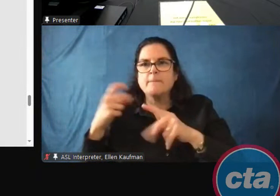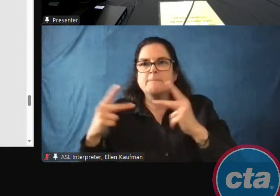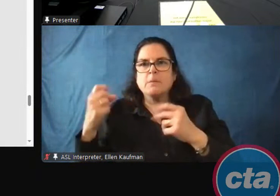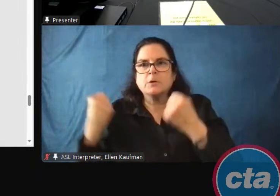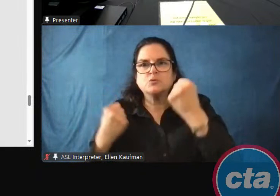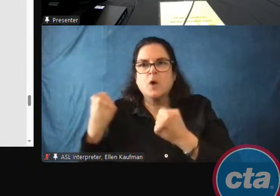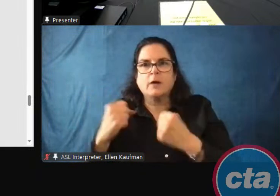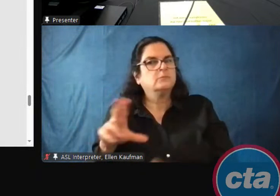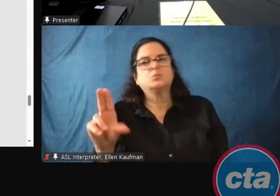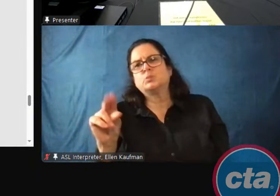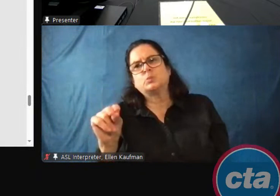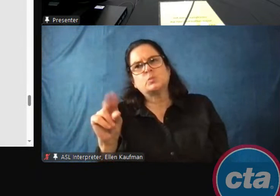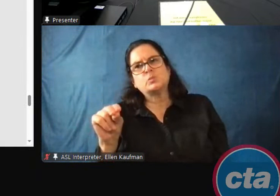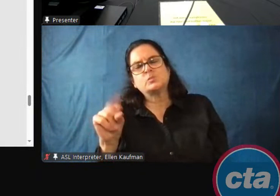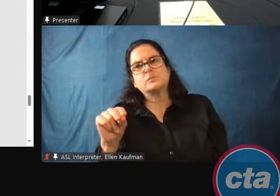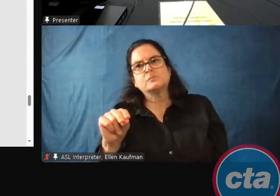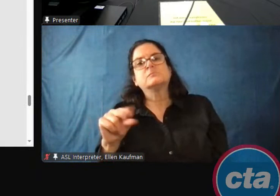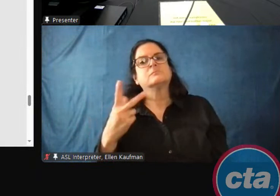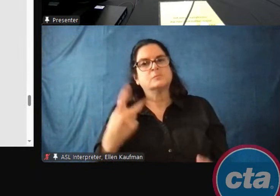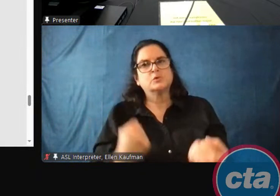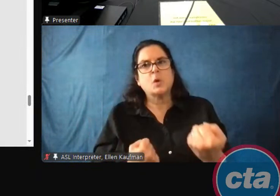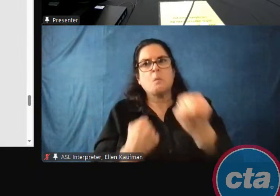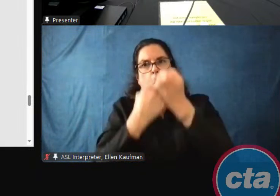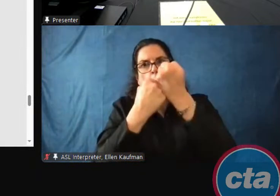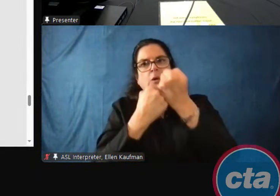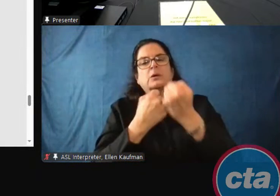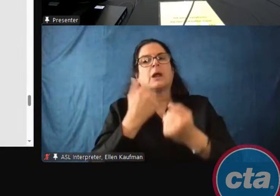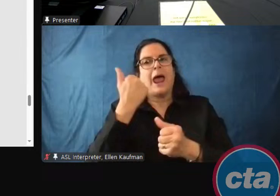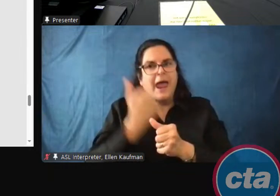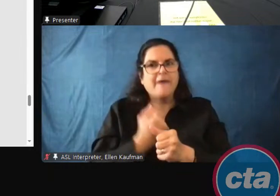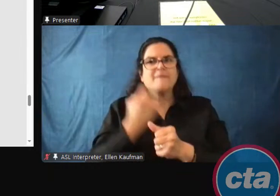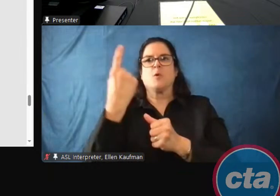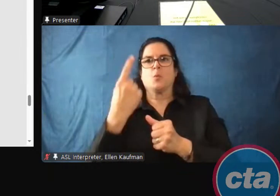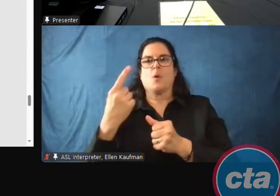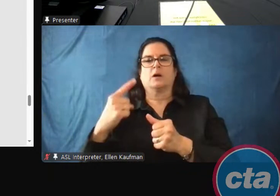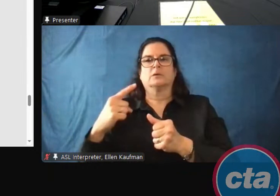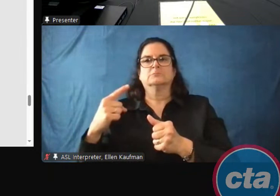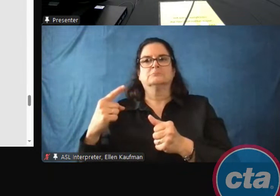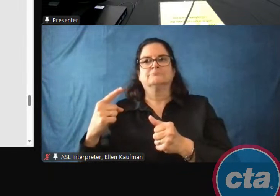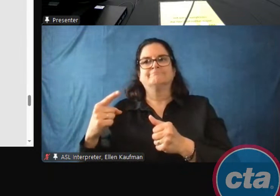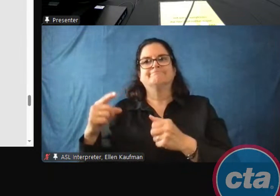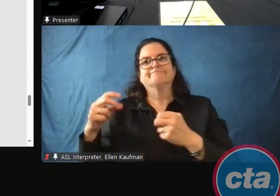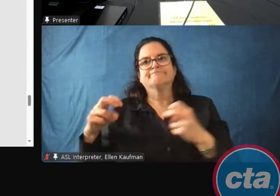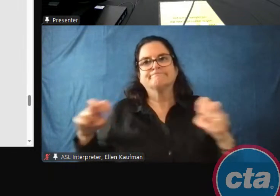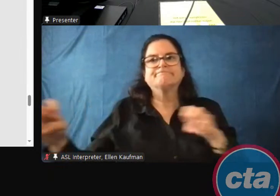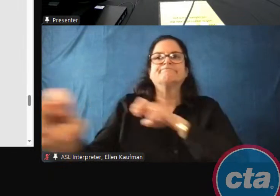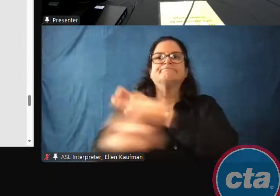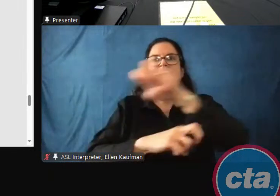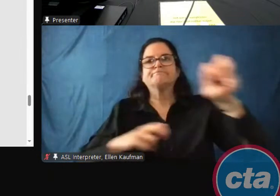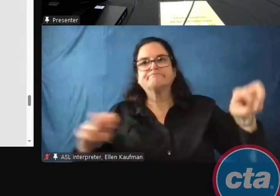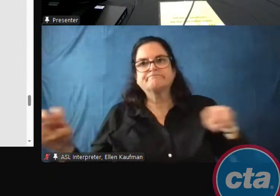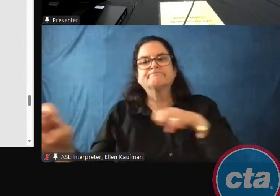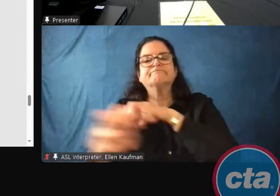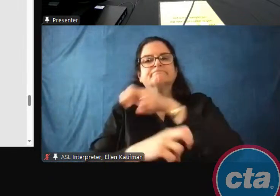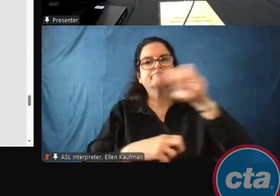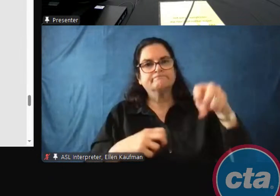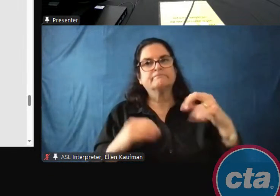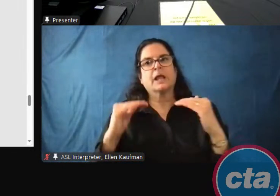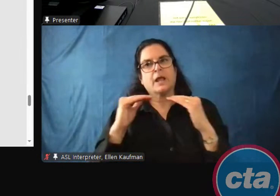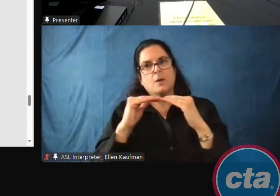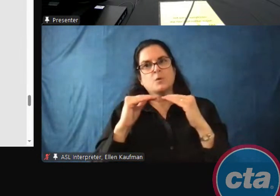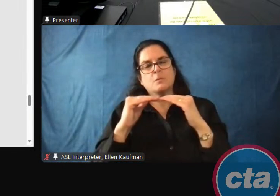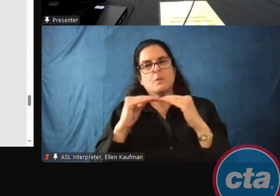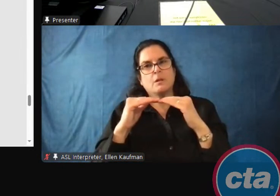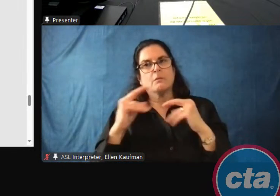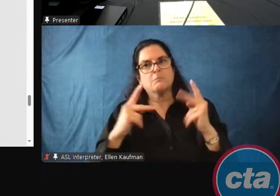actually investing in the overall mobility of our community and ensure that there's equitable transit access as well as good